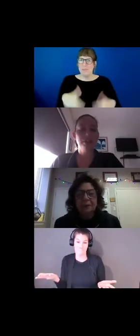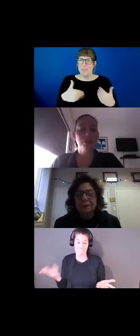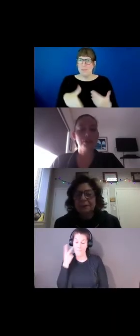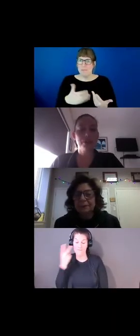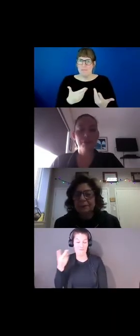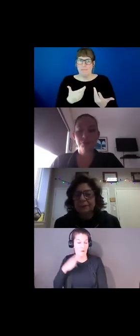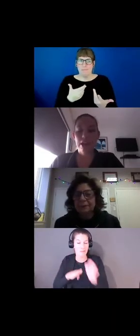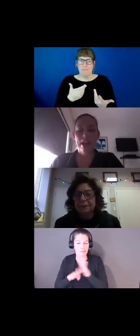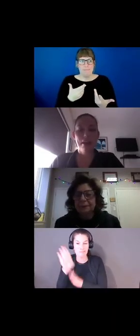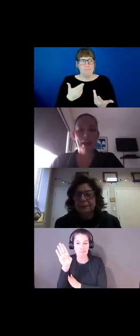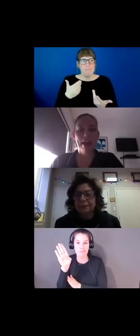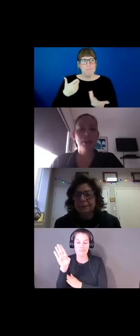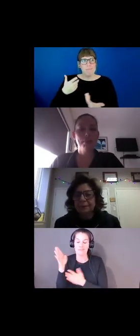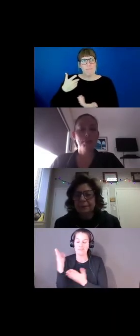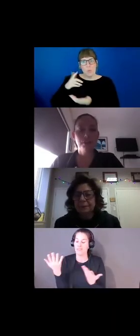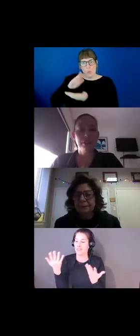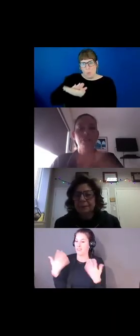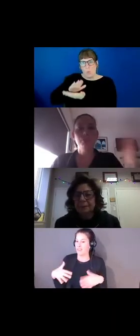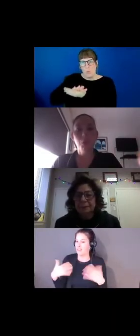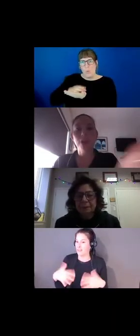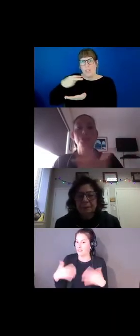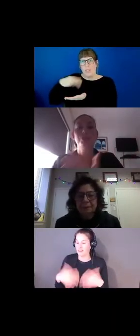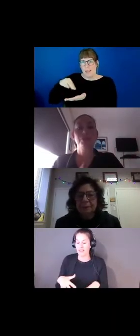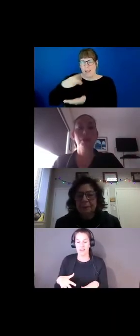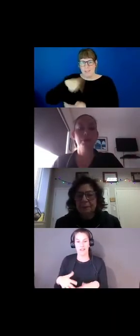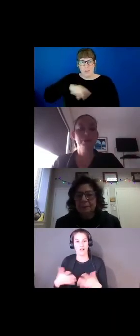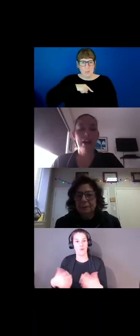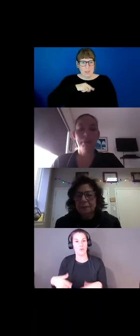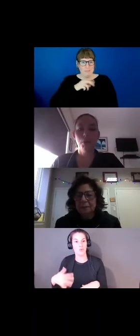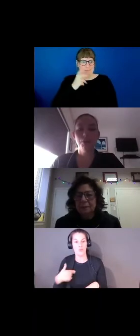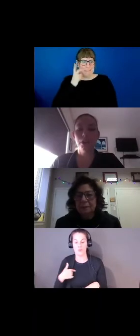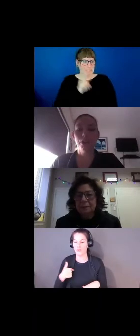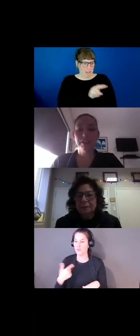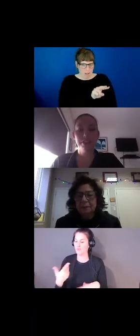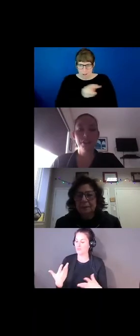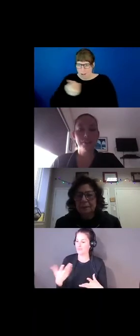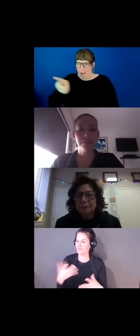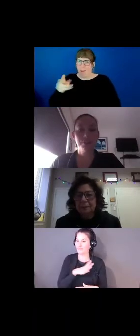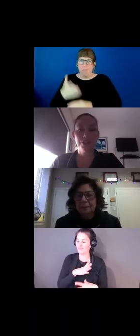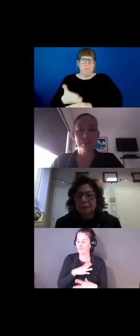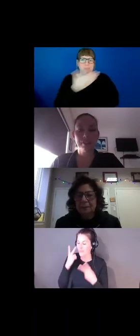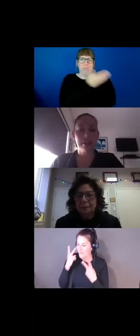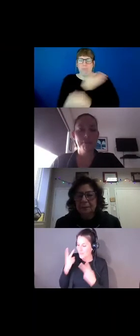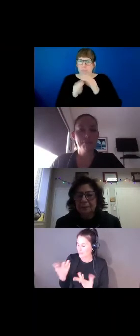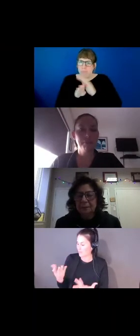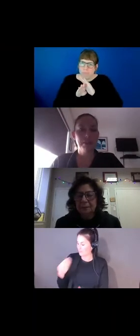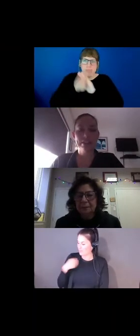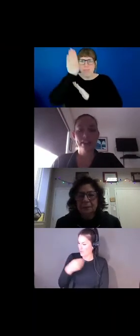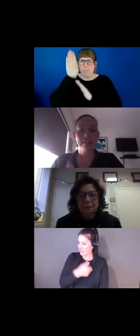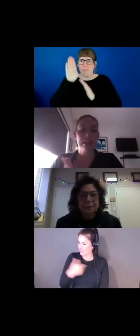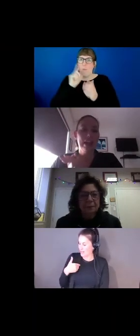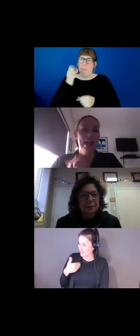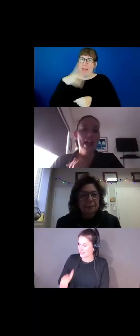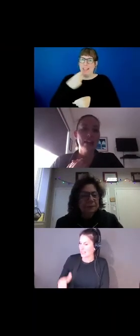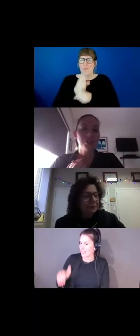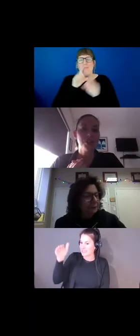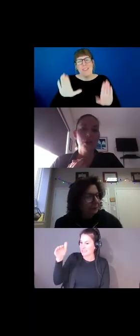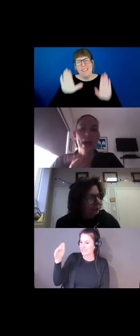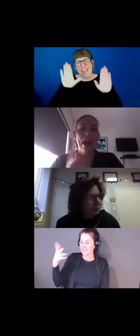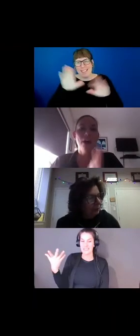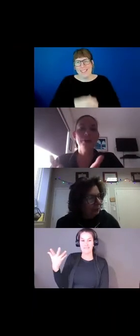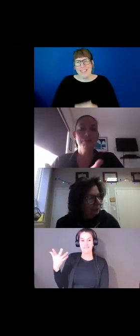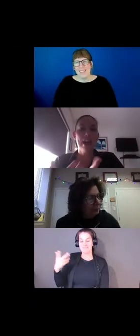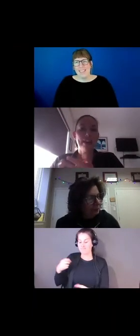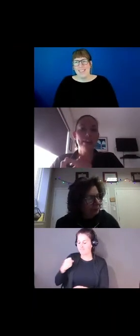really, sort of had the opportunity to watch her grow over all these years, which is fantastic. And